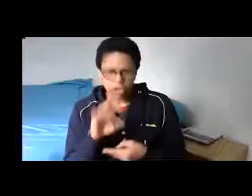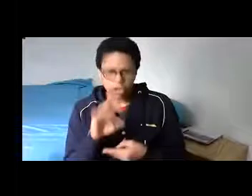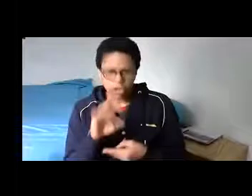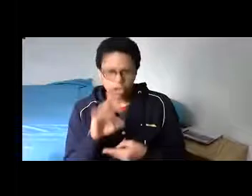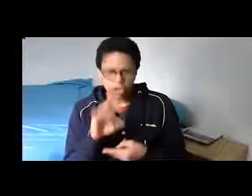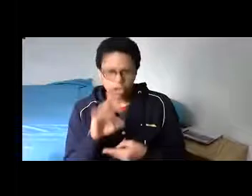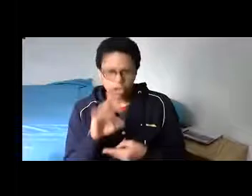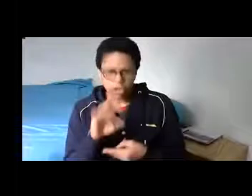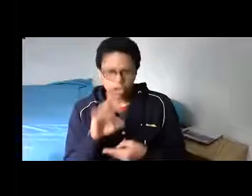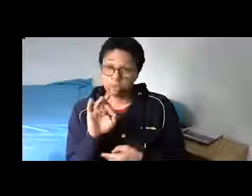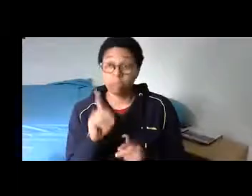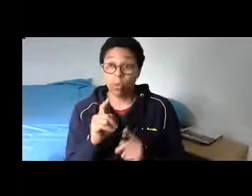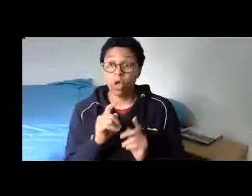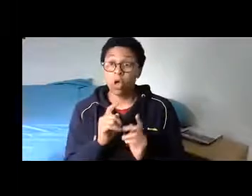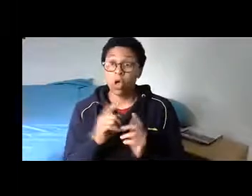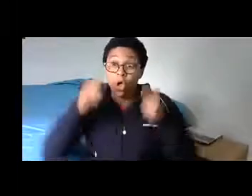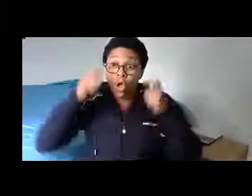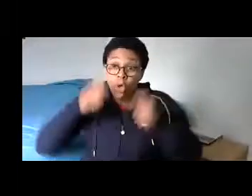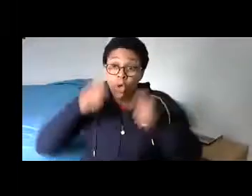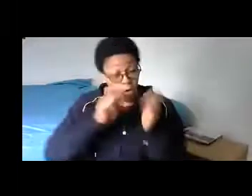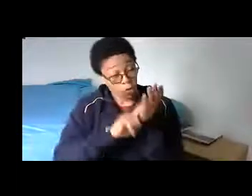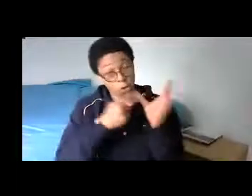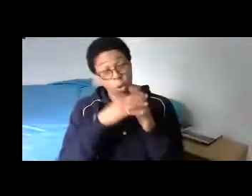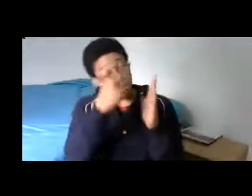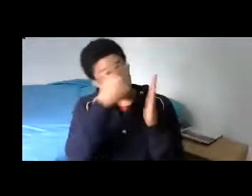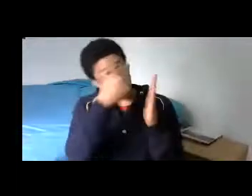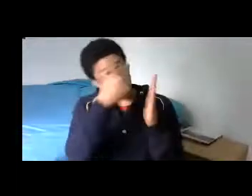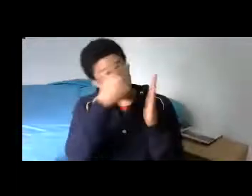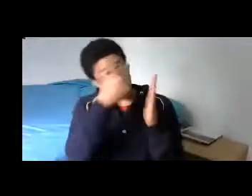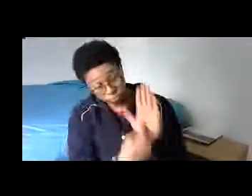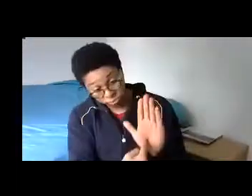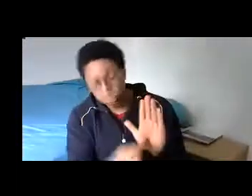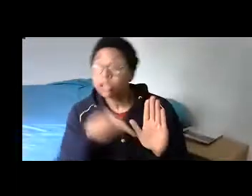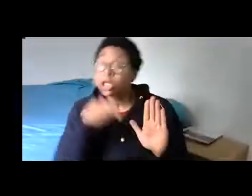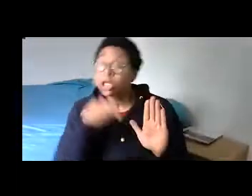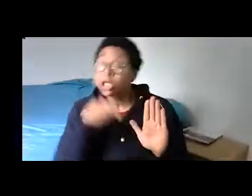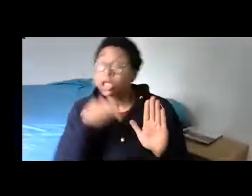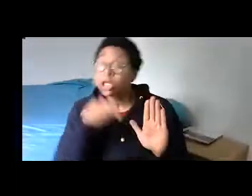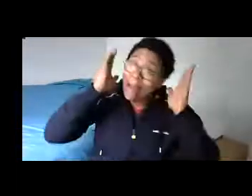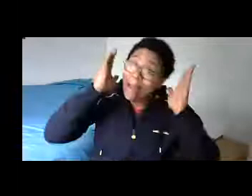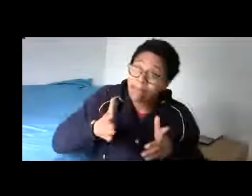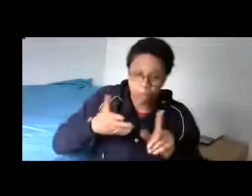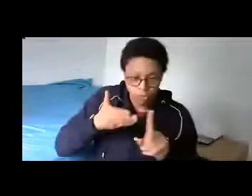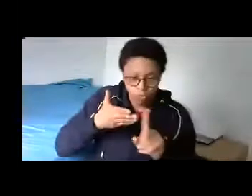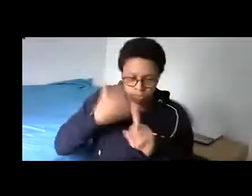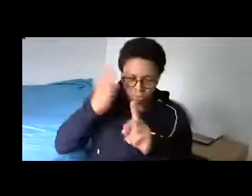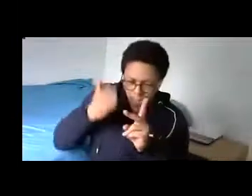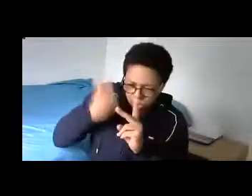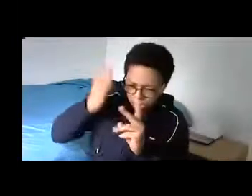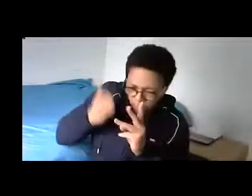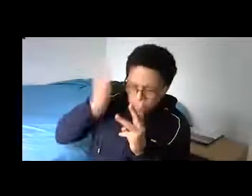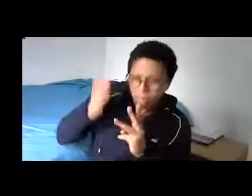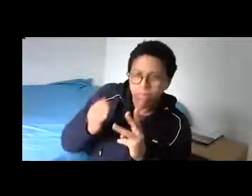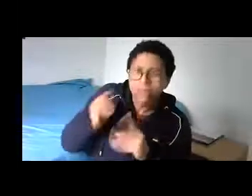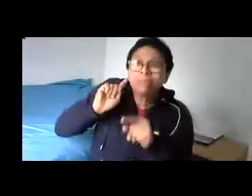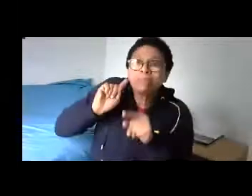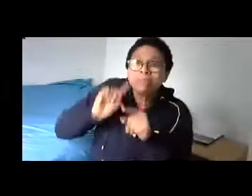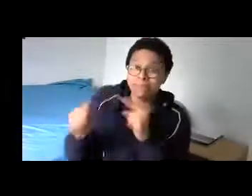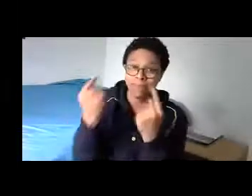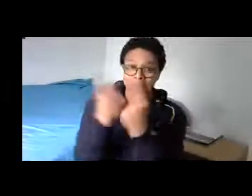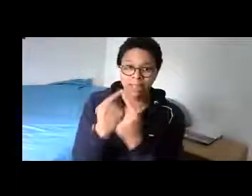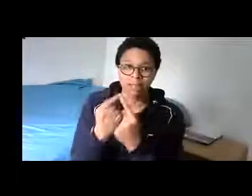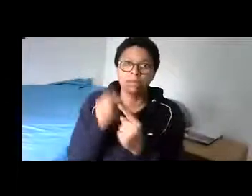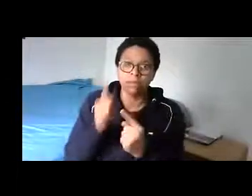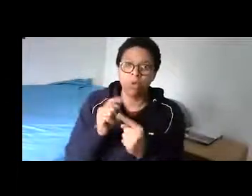sets out things that they have to identify. So effectively, it's the process where information is